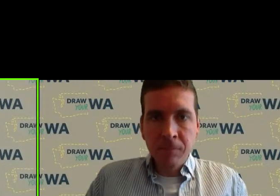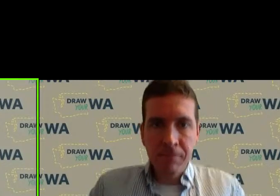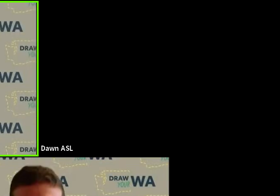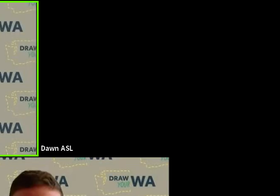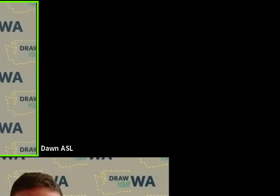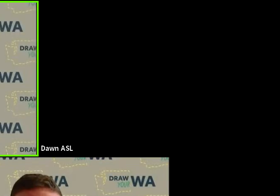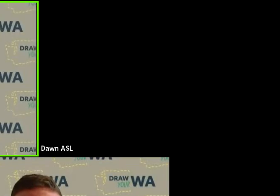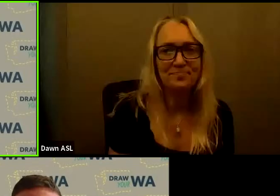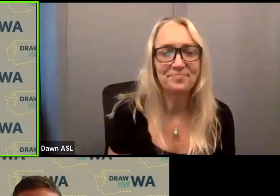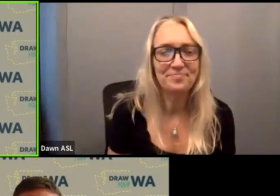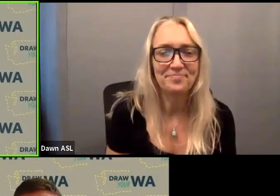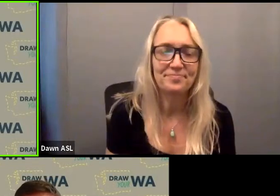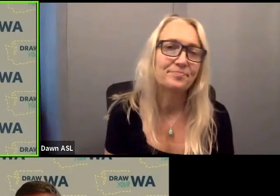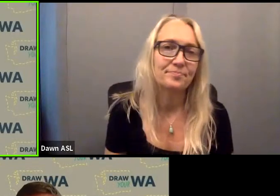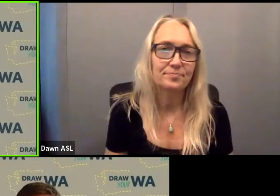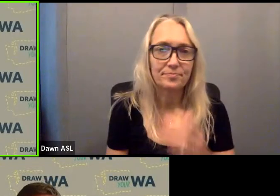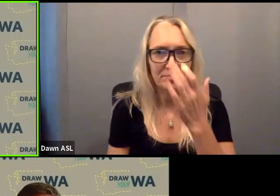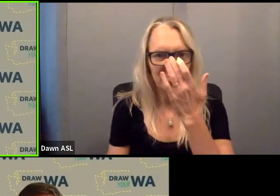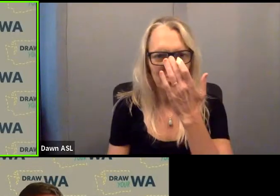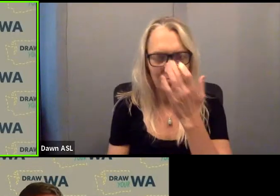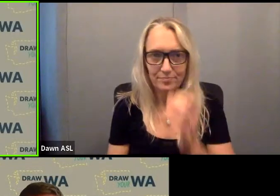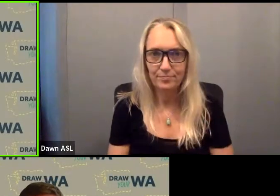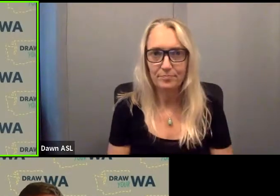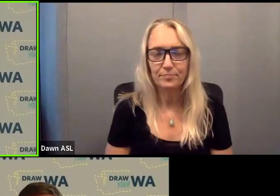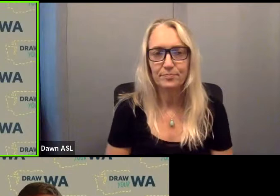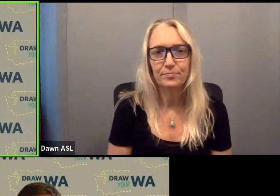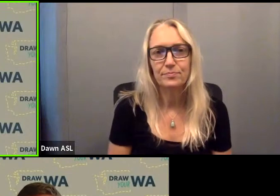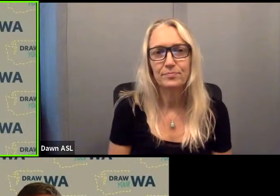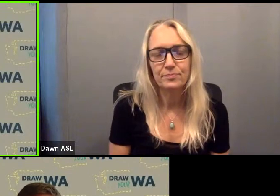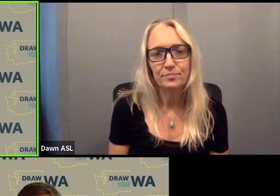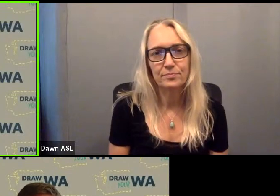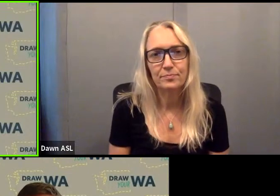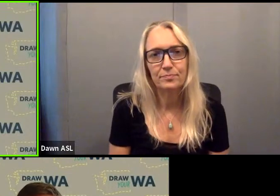There, Paul. How are you? Oh, good. How are you? Doing good.